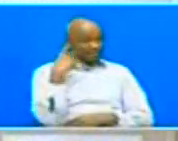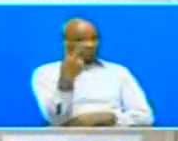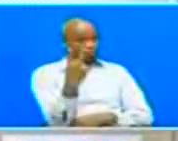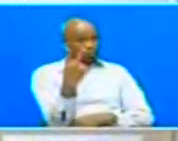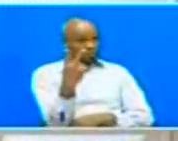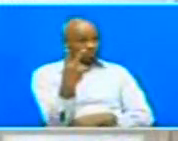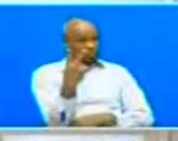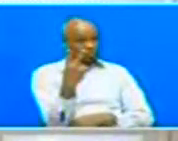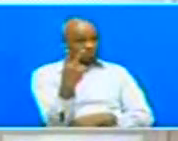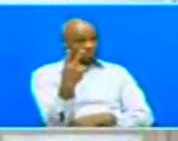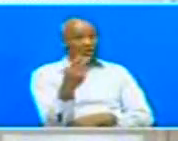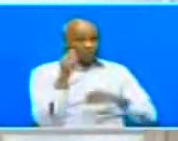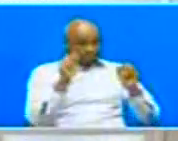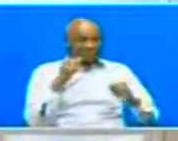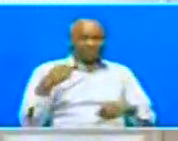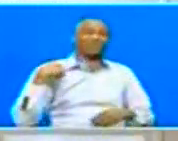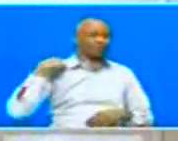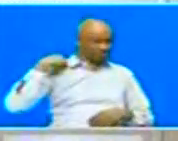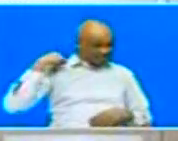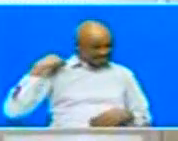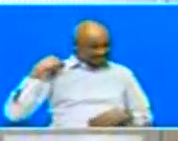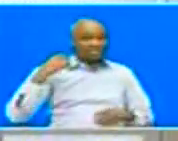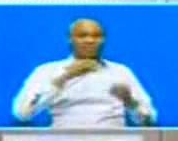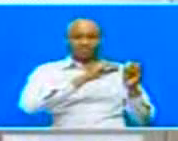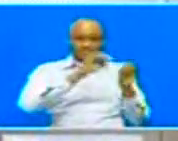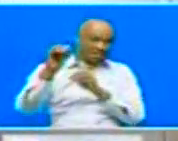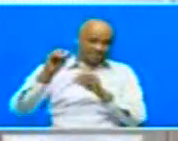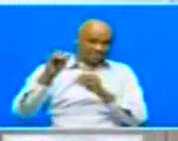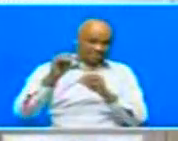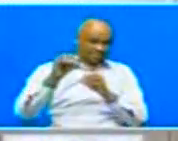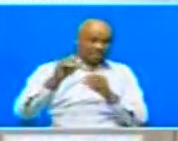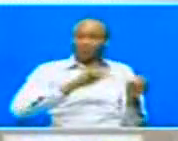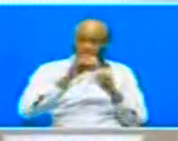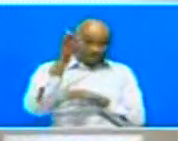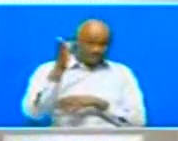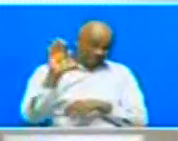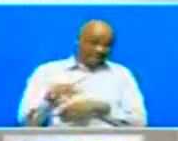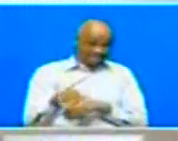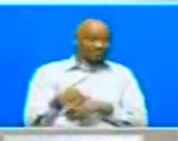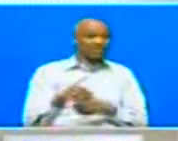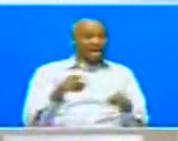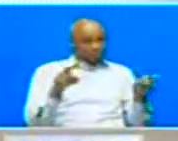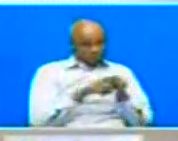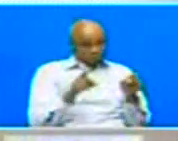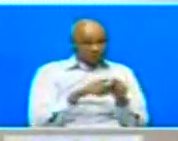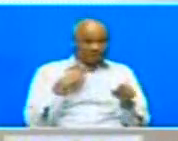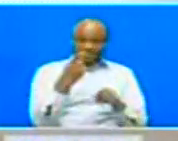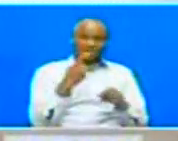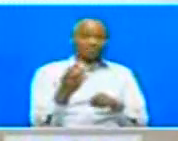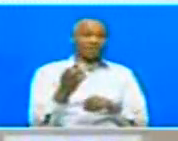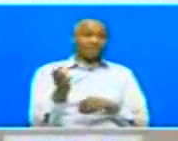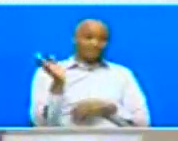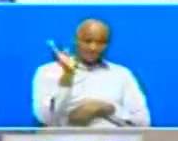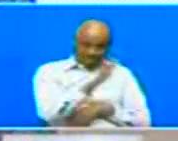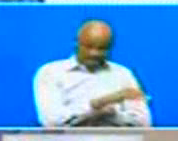Secondly, we can voluntarily repatriate them. And thirdly, we can resettle them